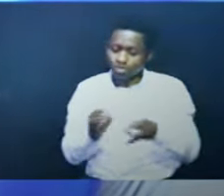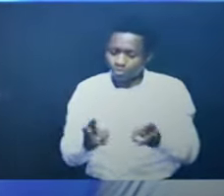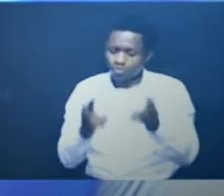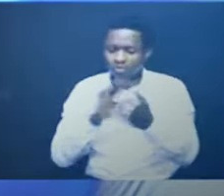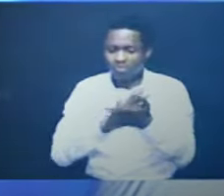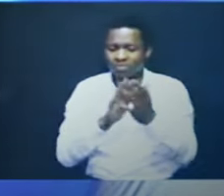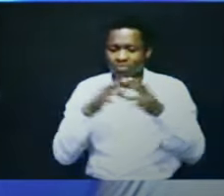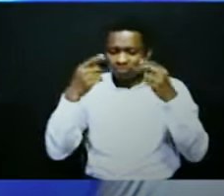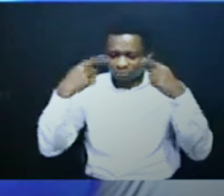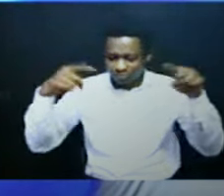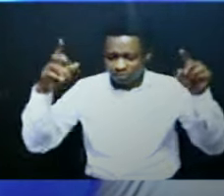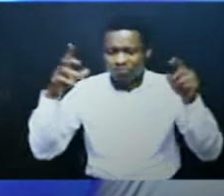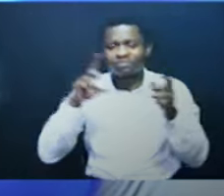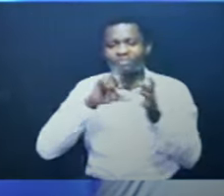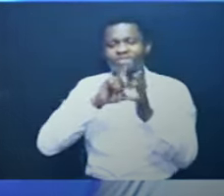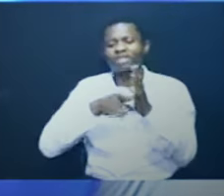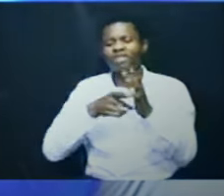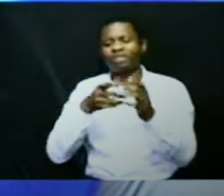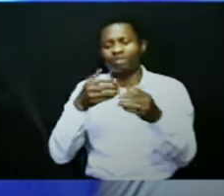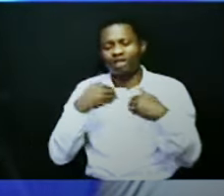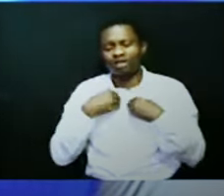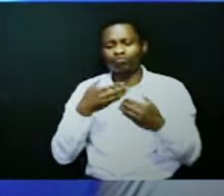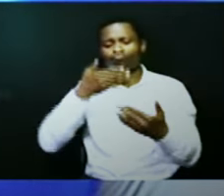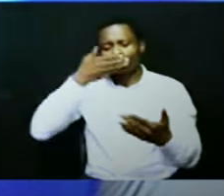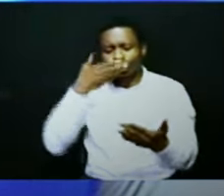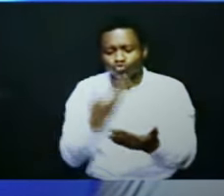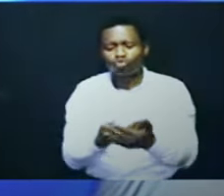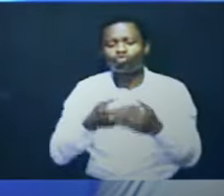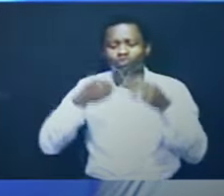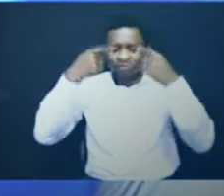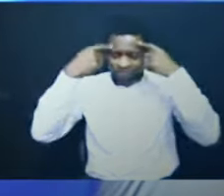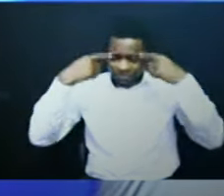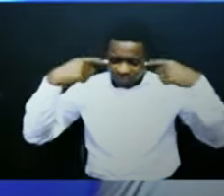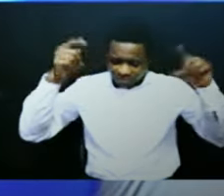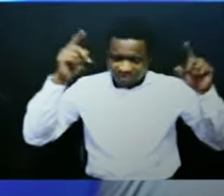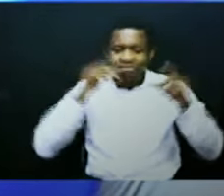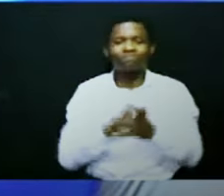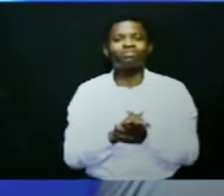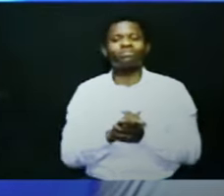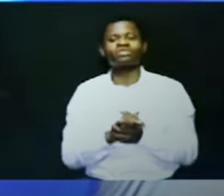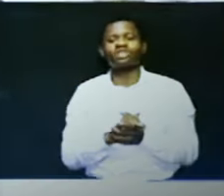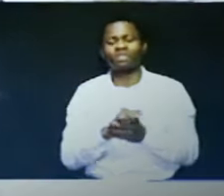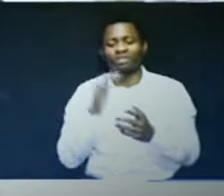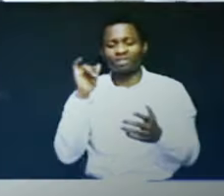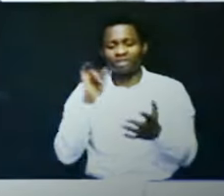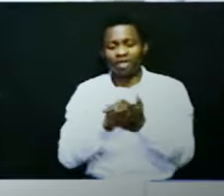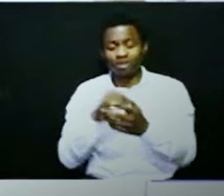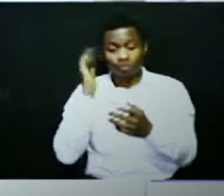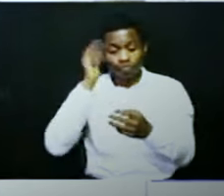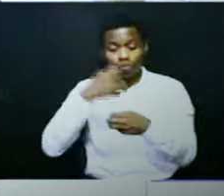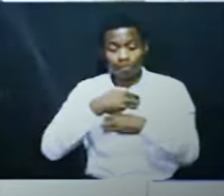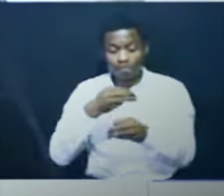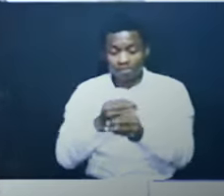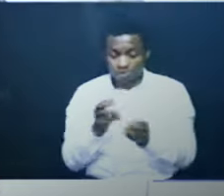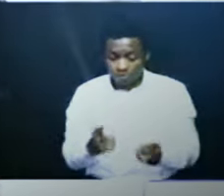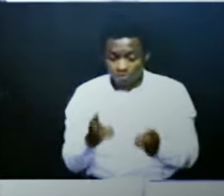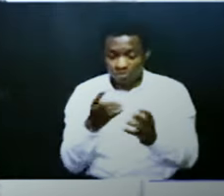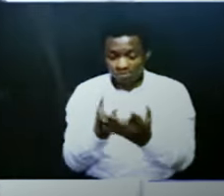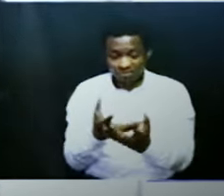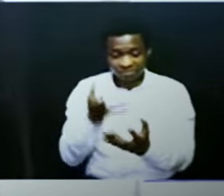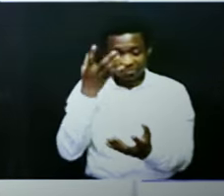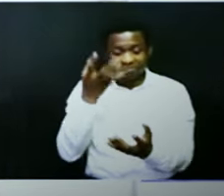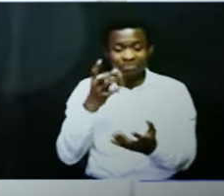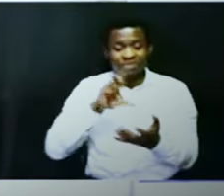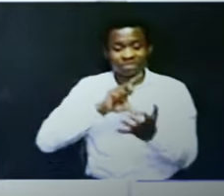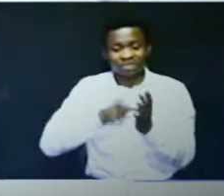and then thou shalt have good success. Ma emran humano enfri wenum